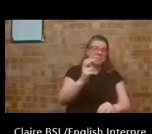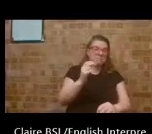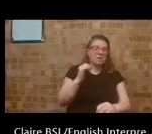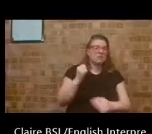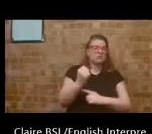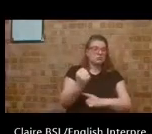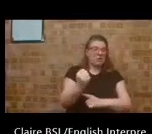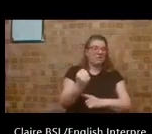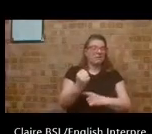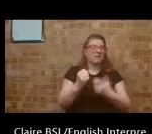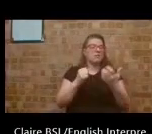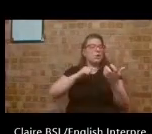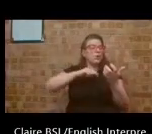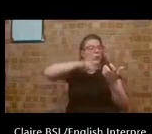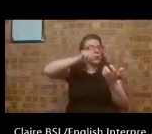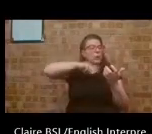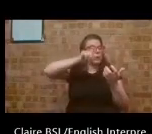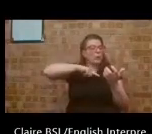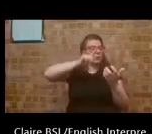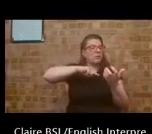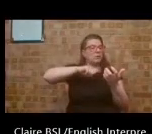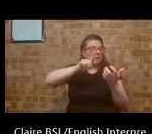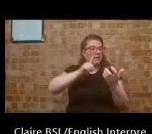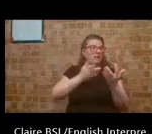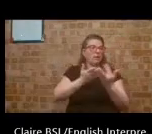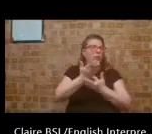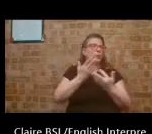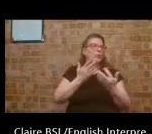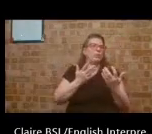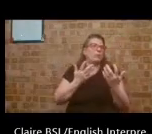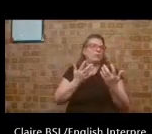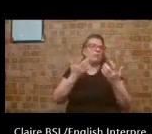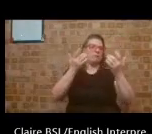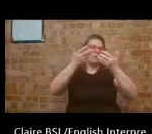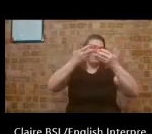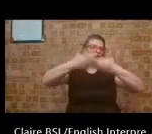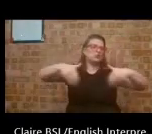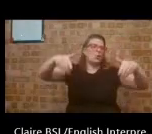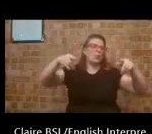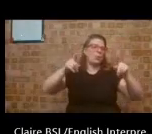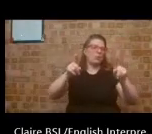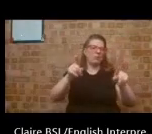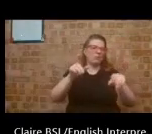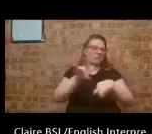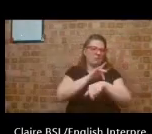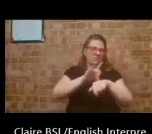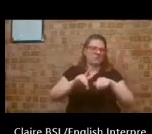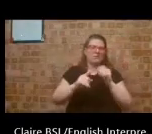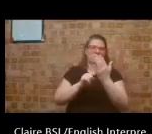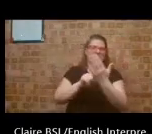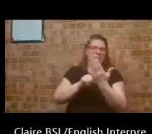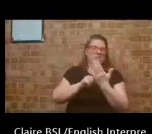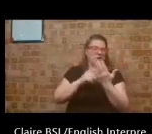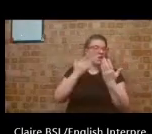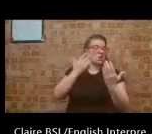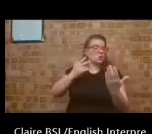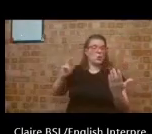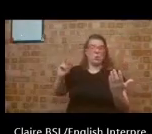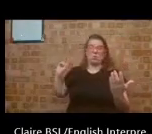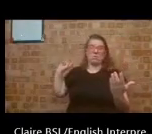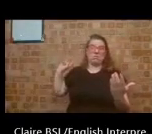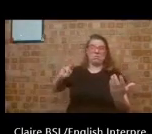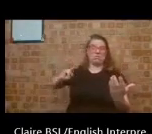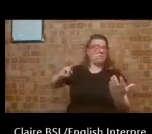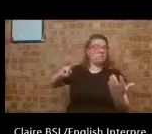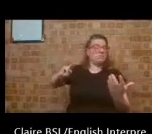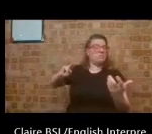you're quickly checking your phone in the interval of a concert or a theatre show or something like that, you don't actually know what the person next